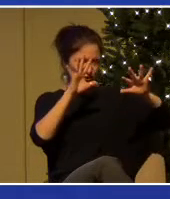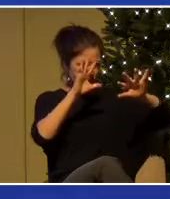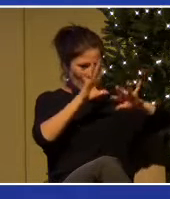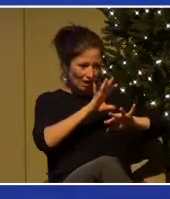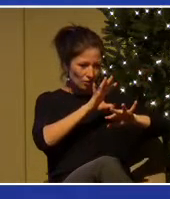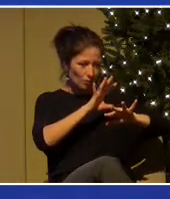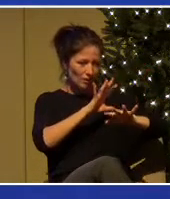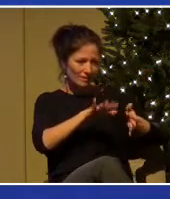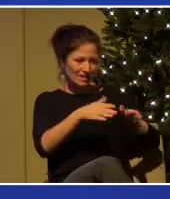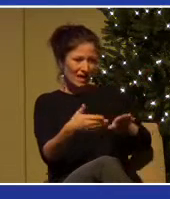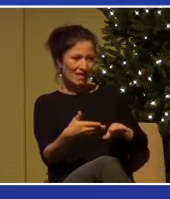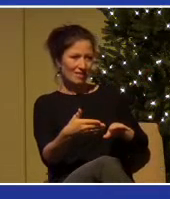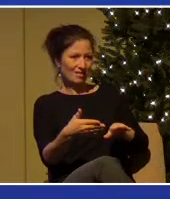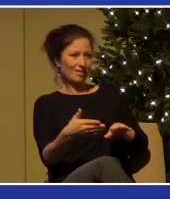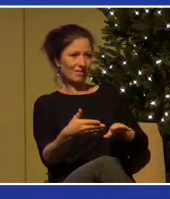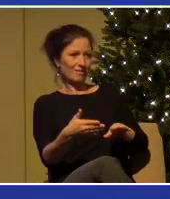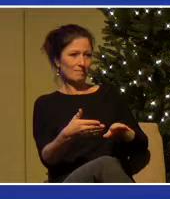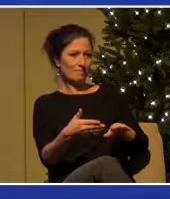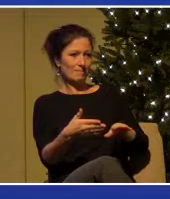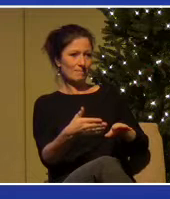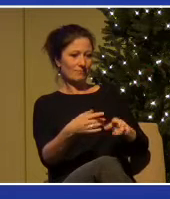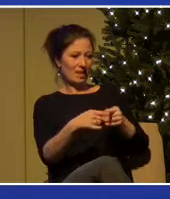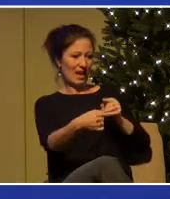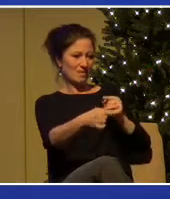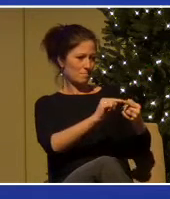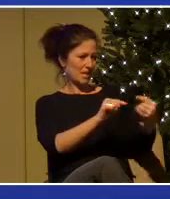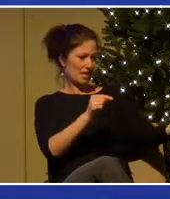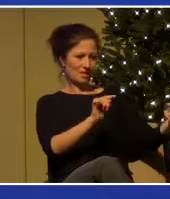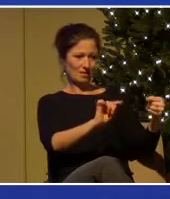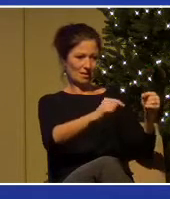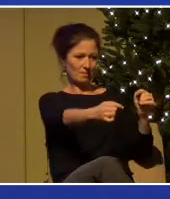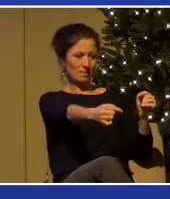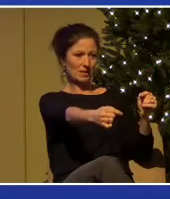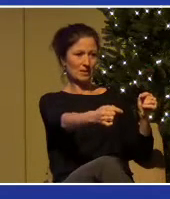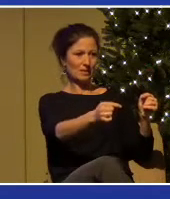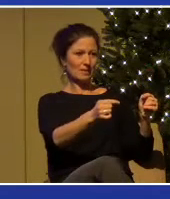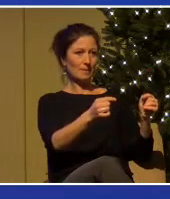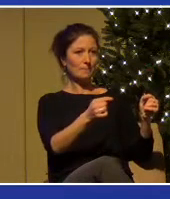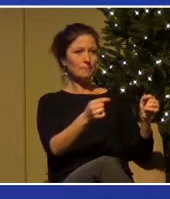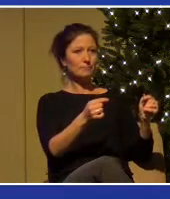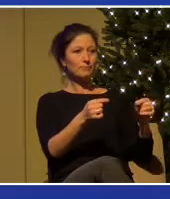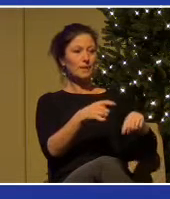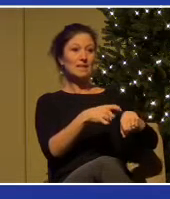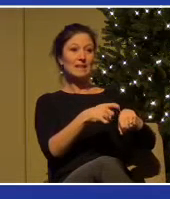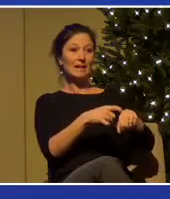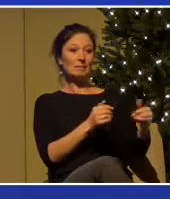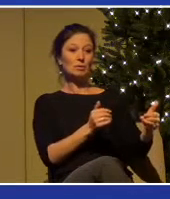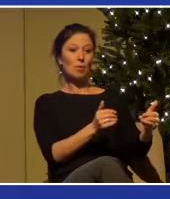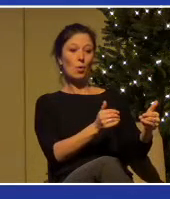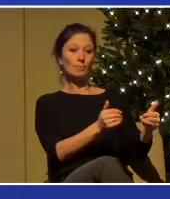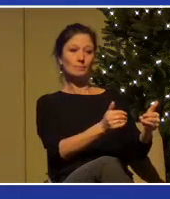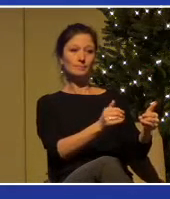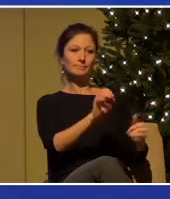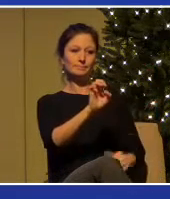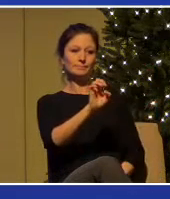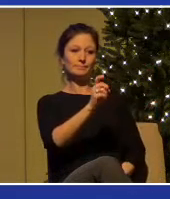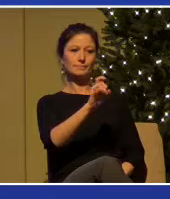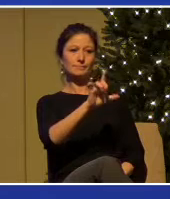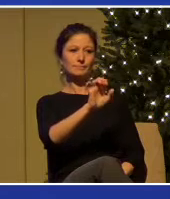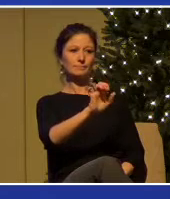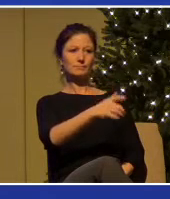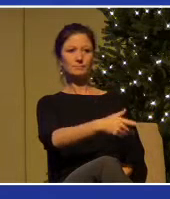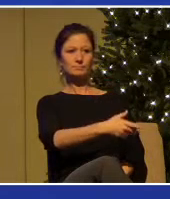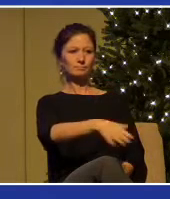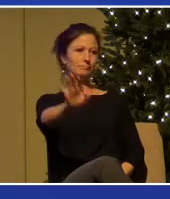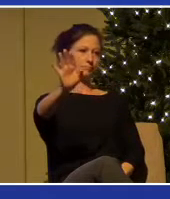by the superpowers of their days and other enemies. And the time would come when they would go into exile,